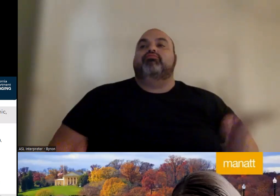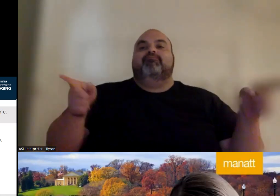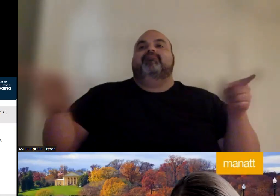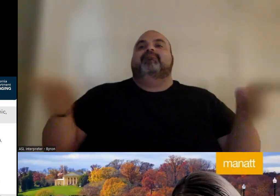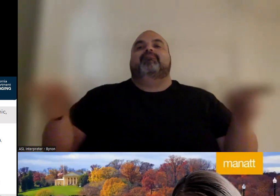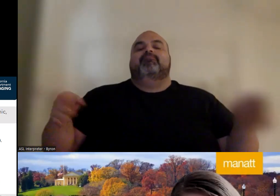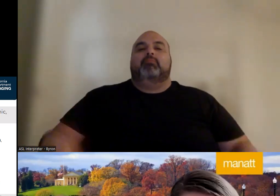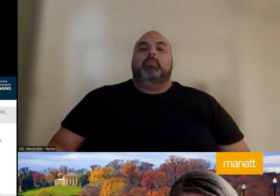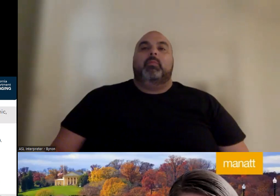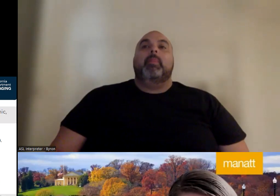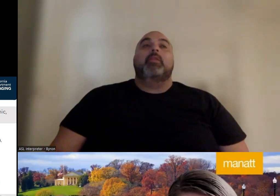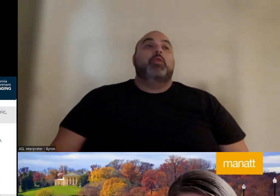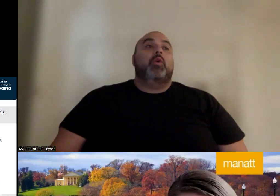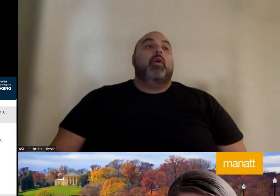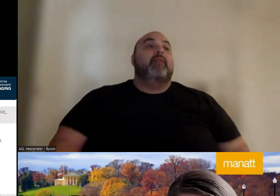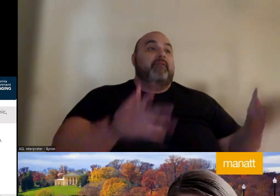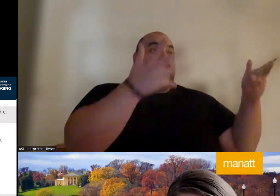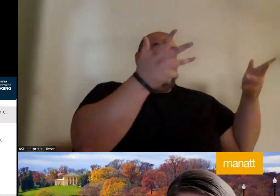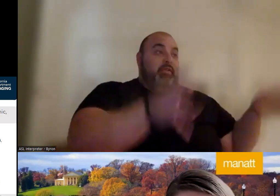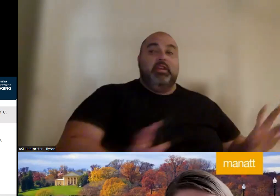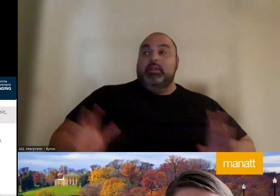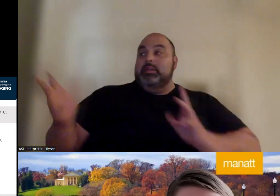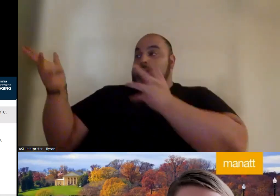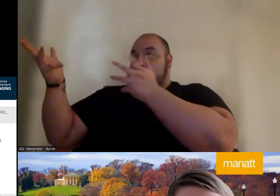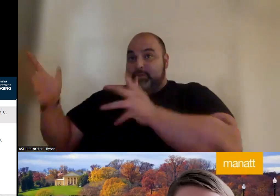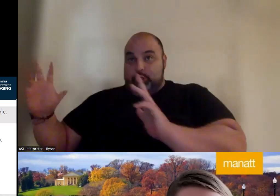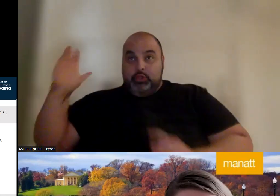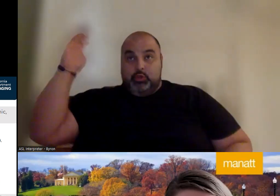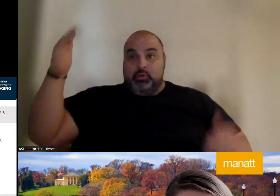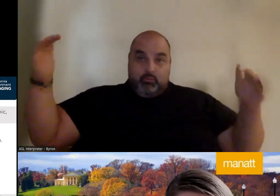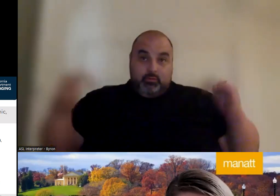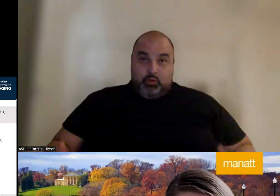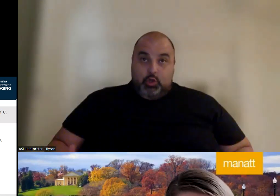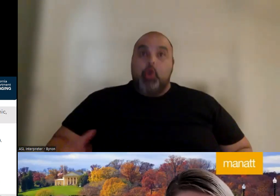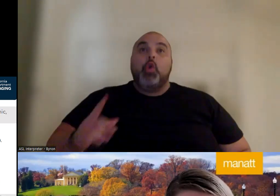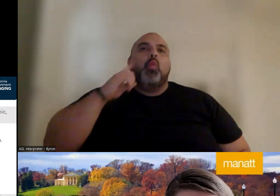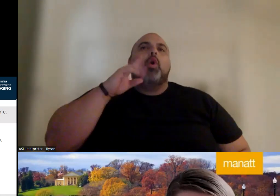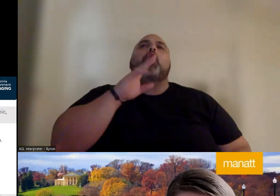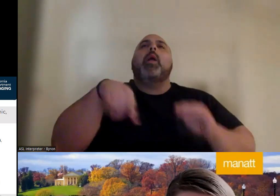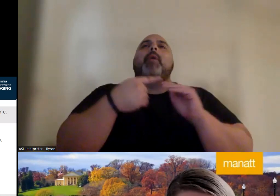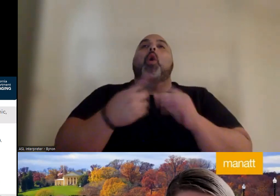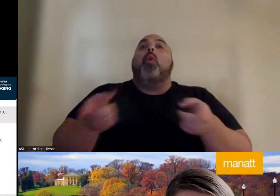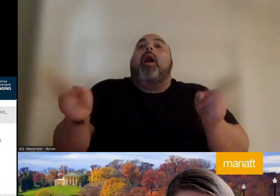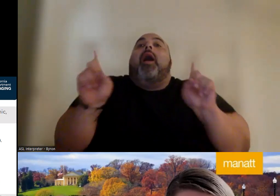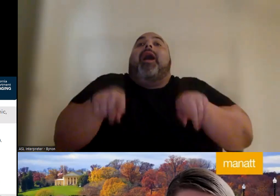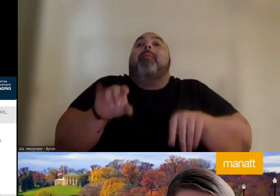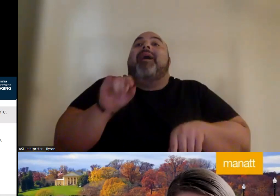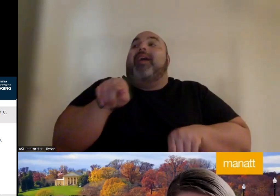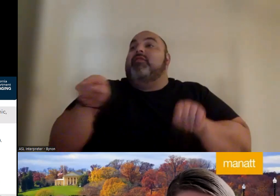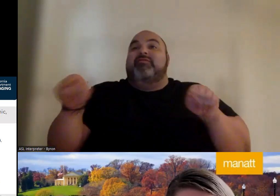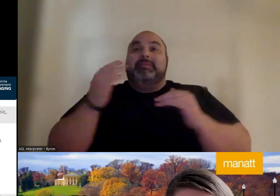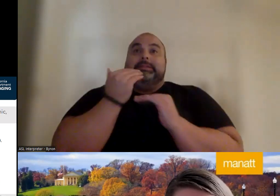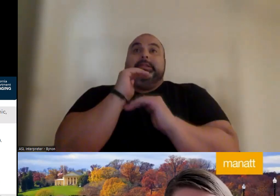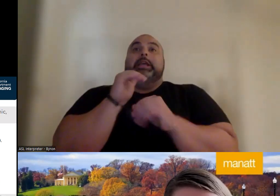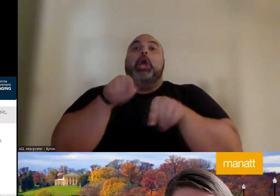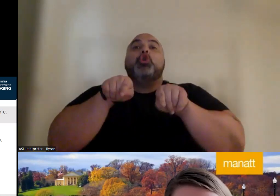section, once we've established that baseline about visitation, we'll look at what happened when visitation was restricted during COVID